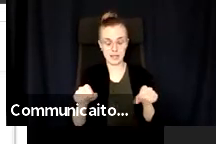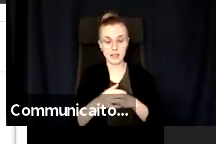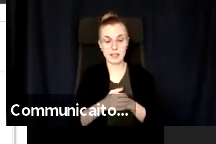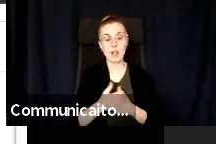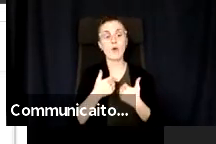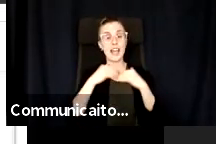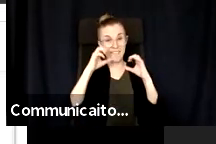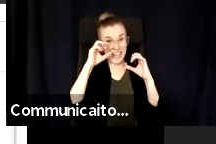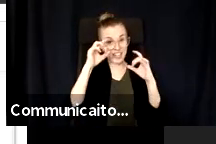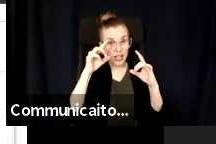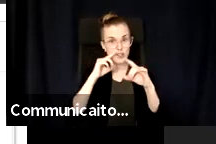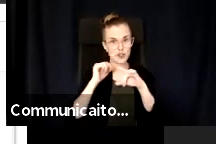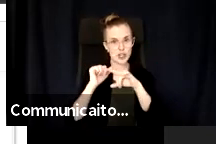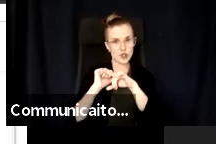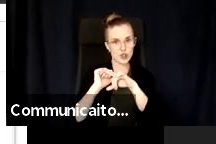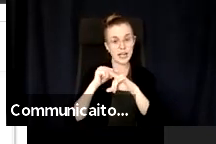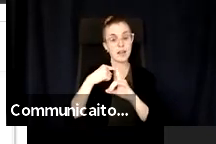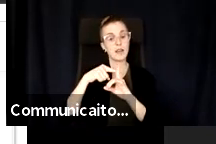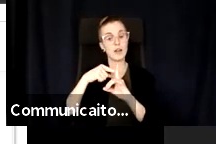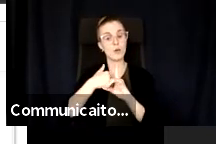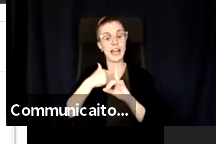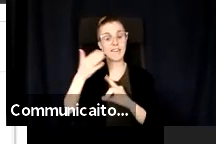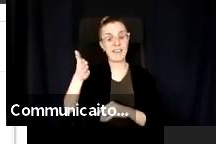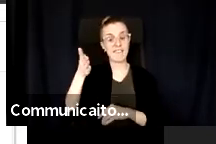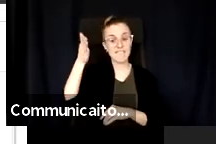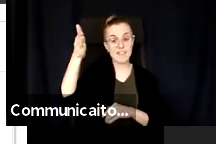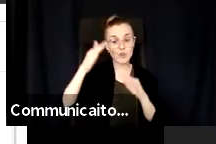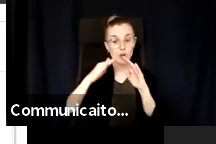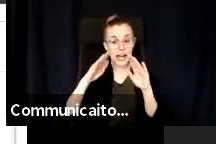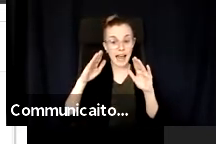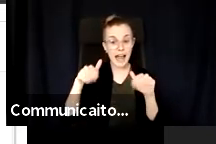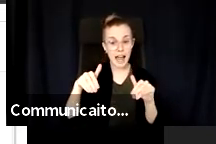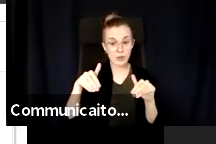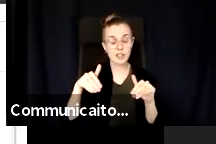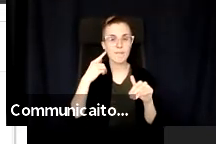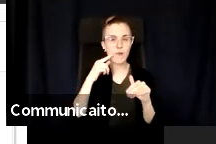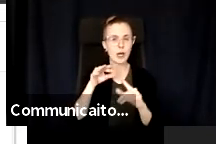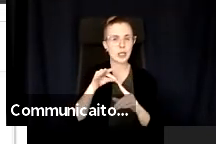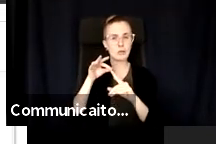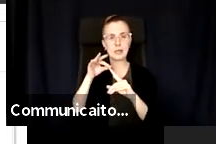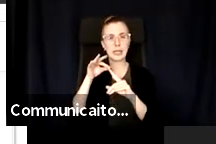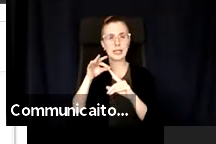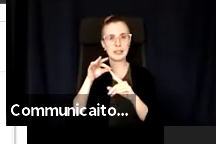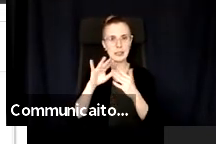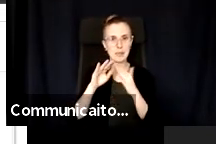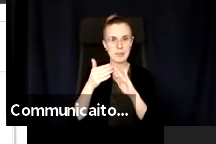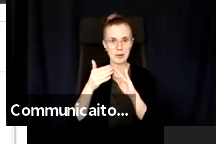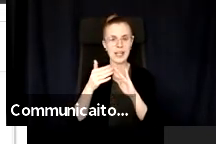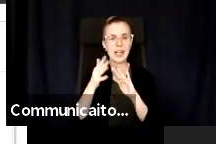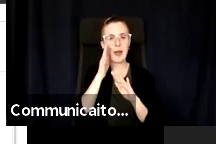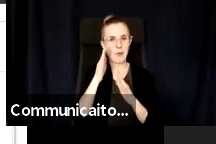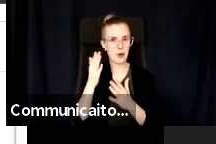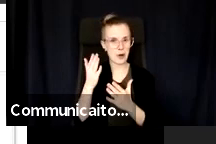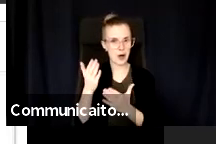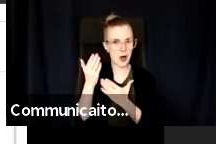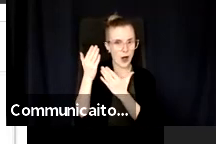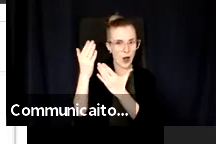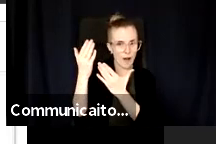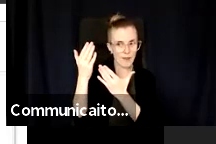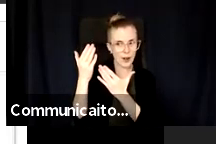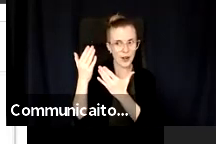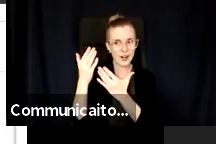also have a future housing development for a unique community that will offer ADA accessible housing for people with and without